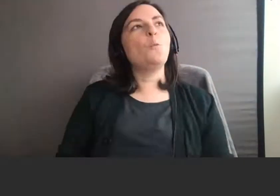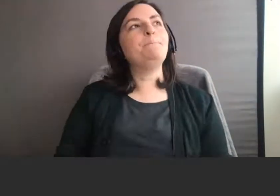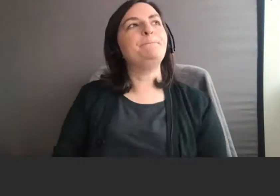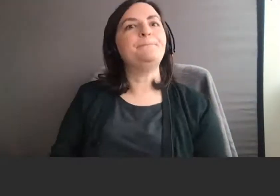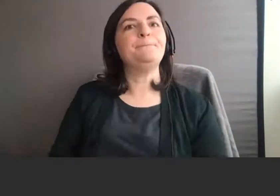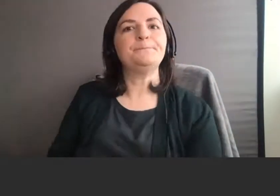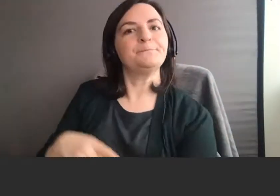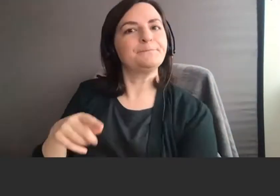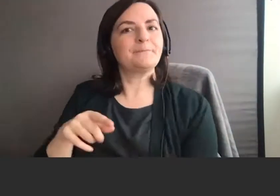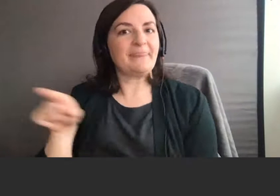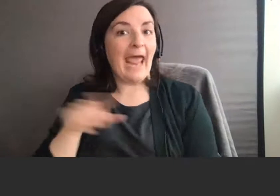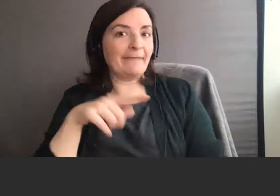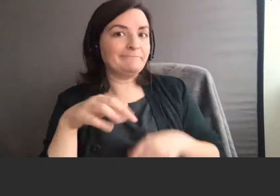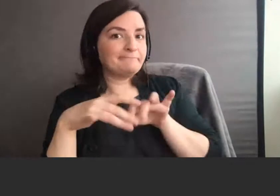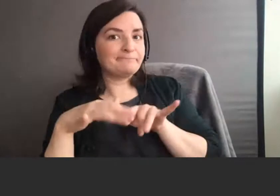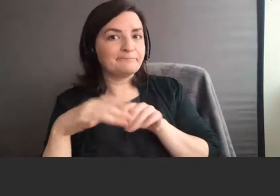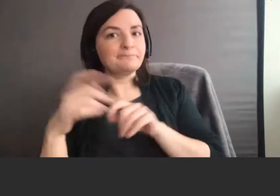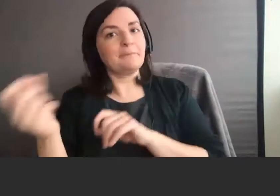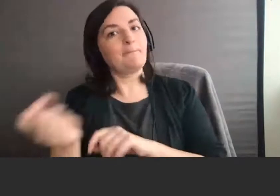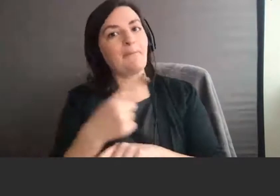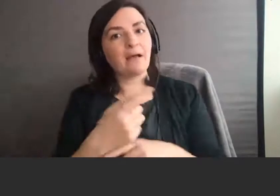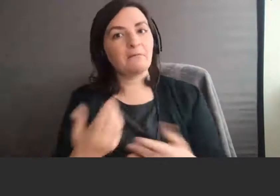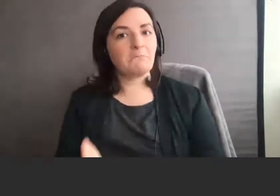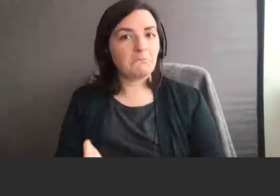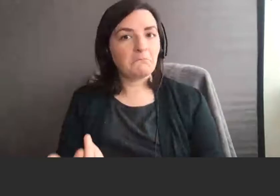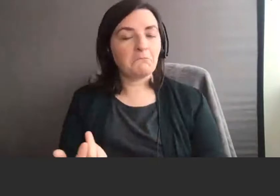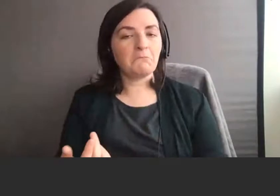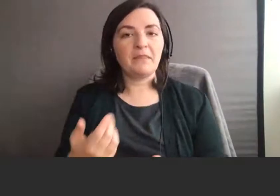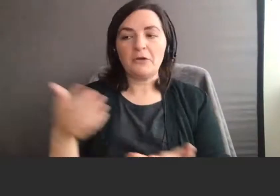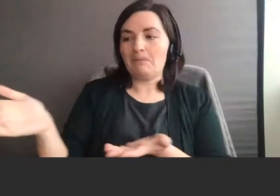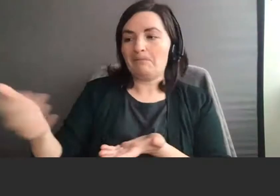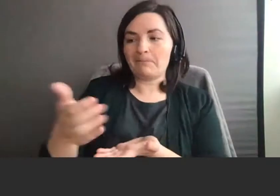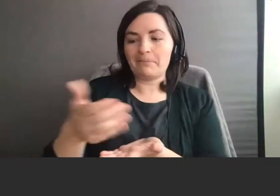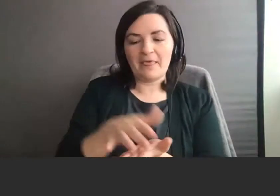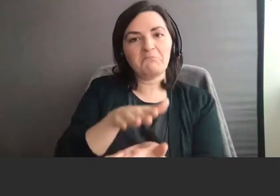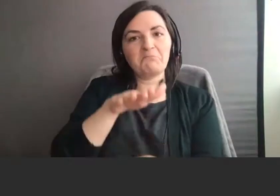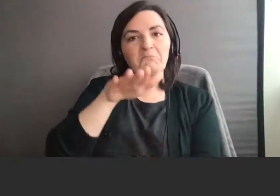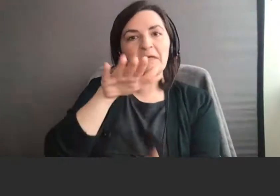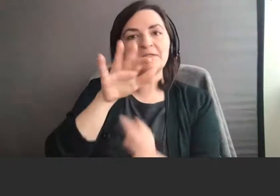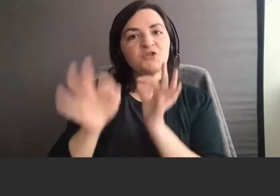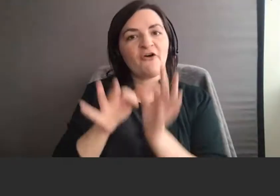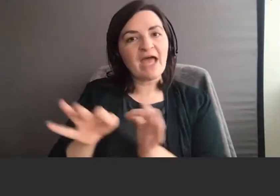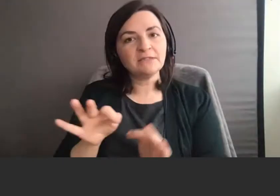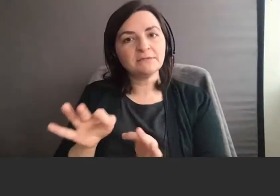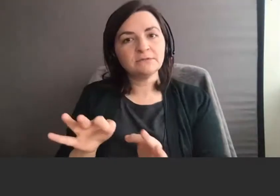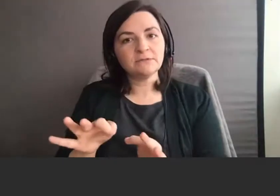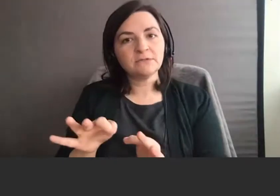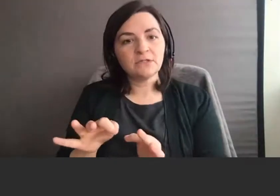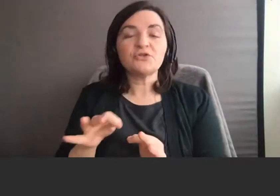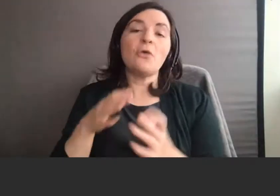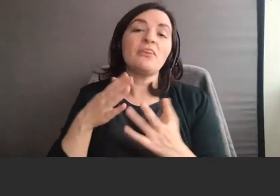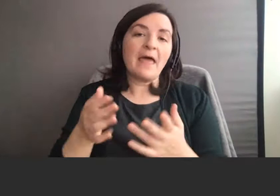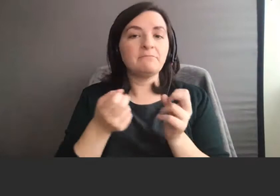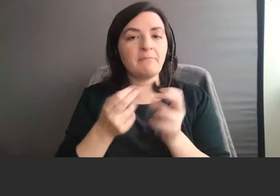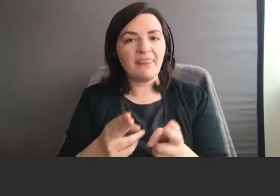and they complete the survey and send it back to you. So your method would be